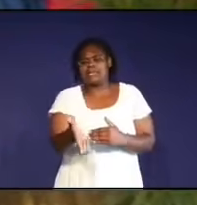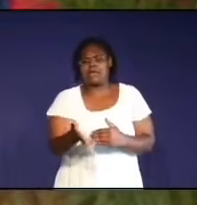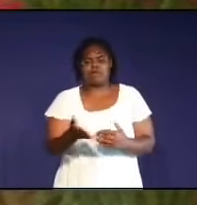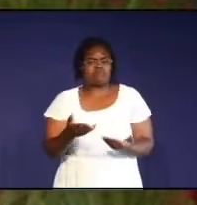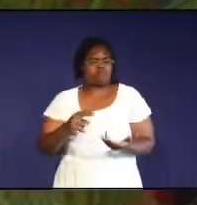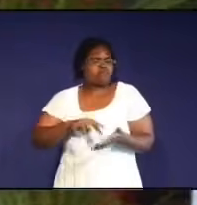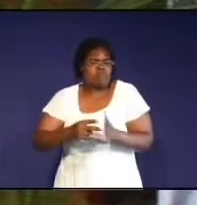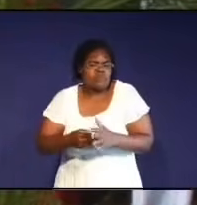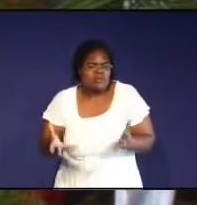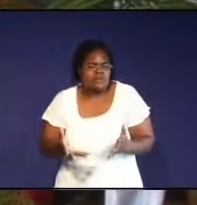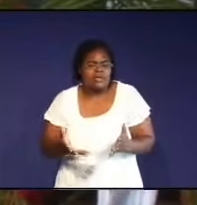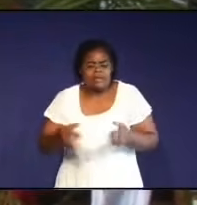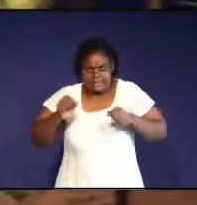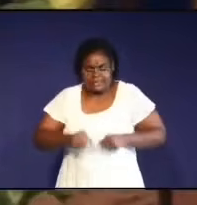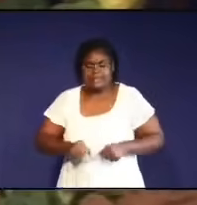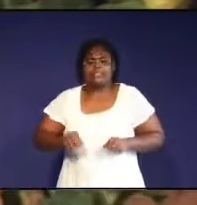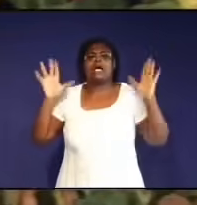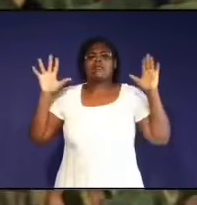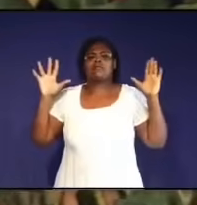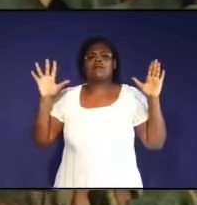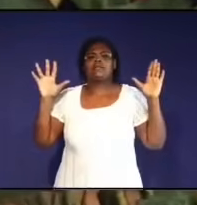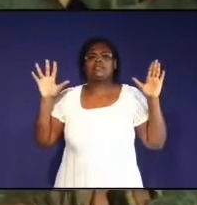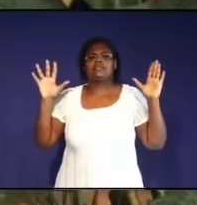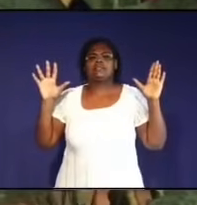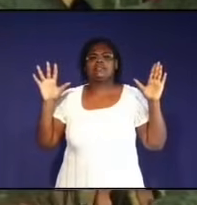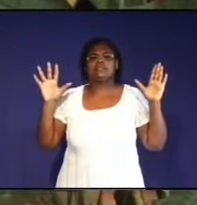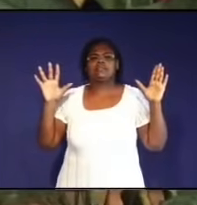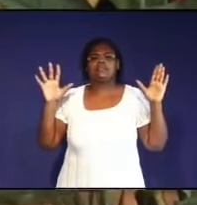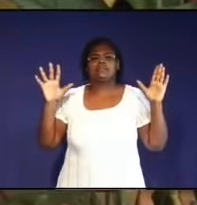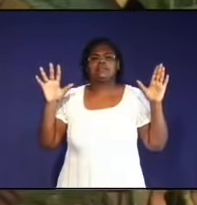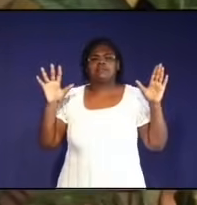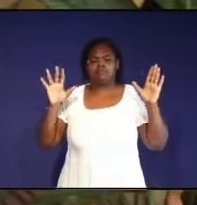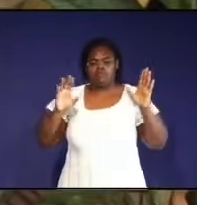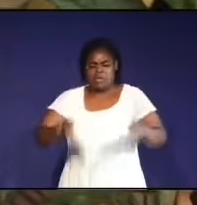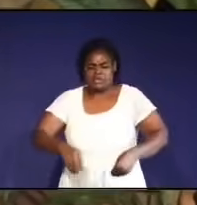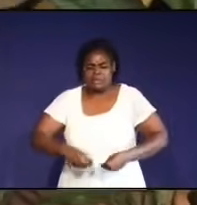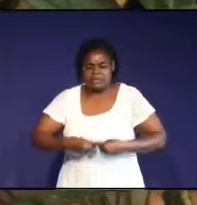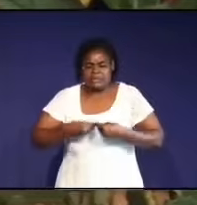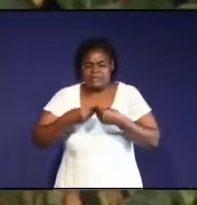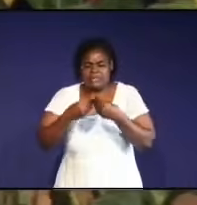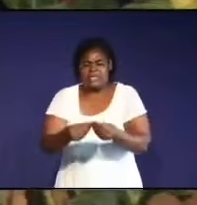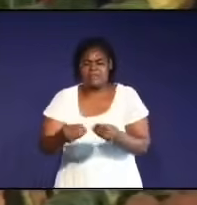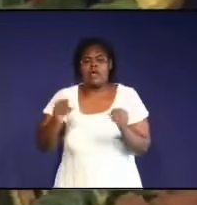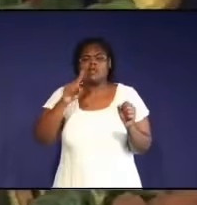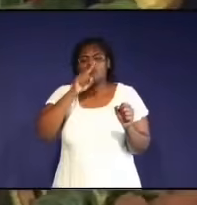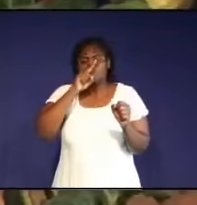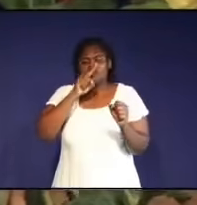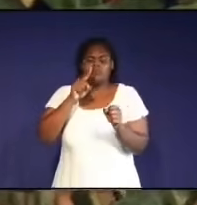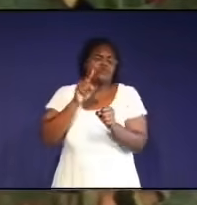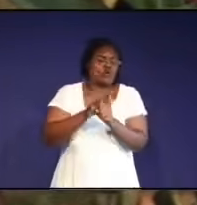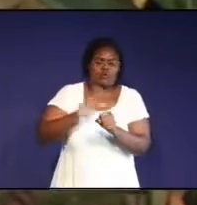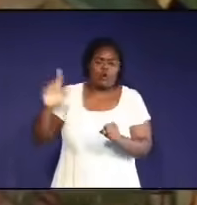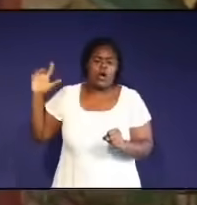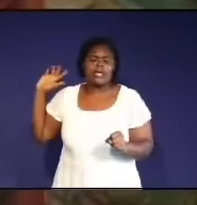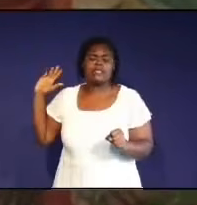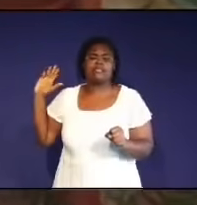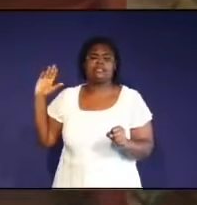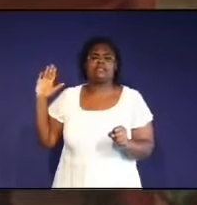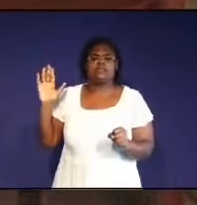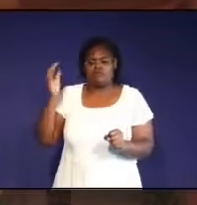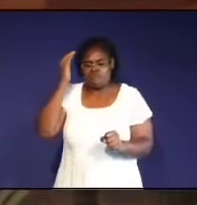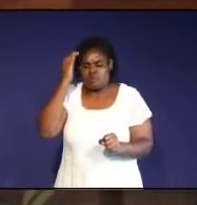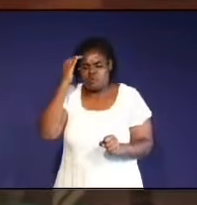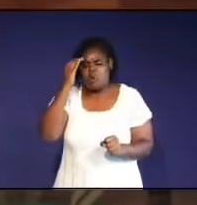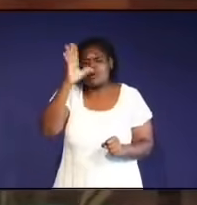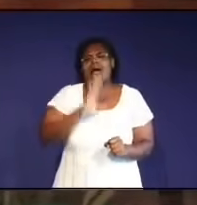represents sacrifice. It represents the ultimate price of loyalty. Don't you know that Paul in